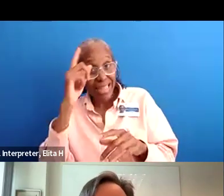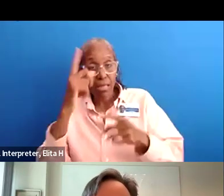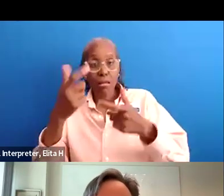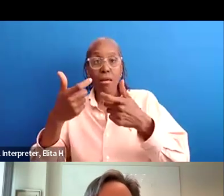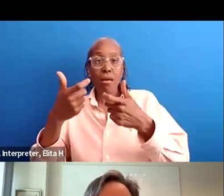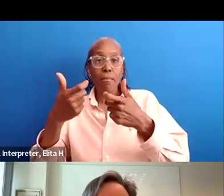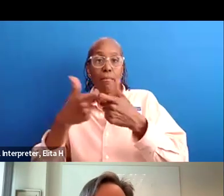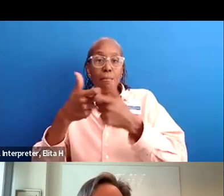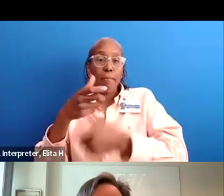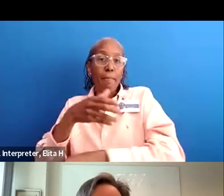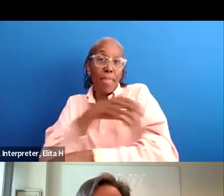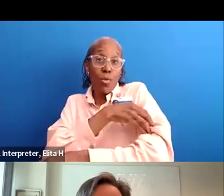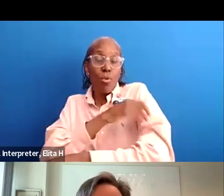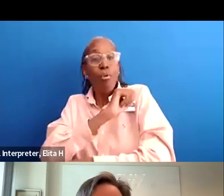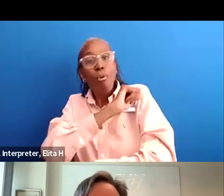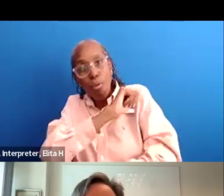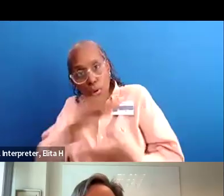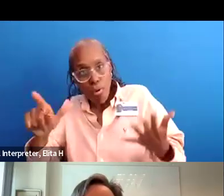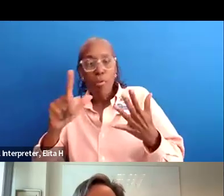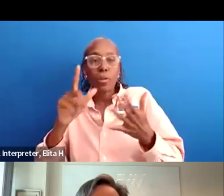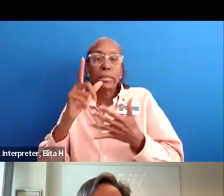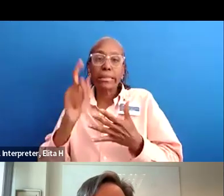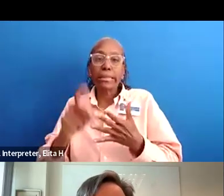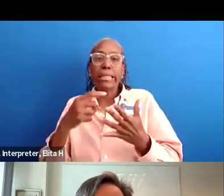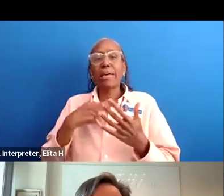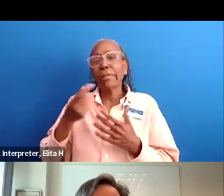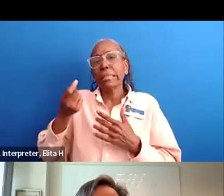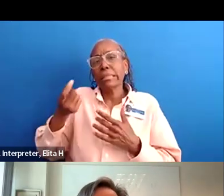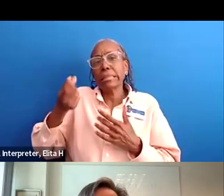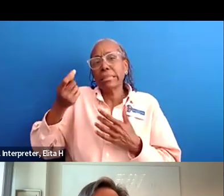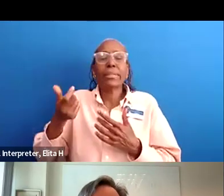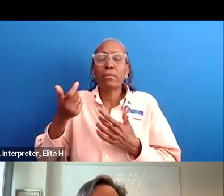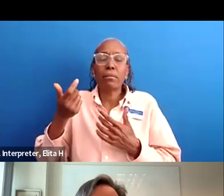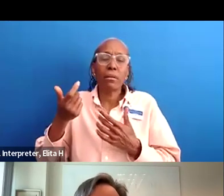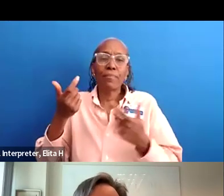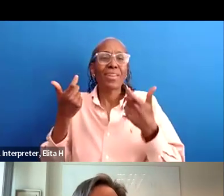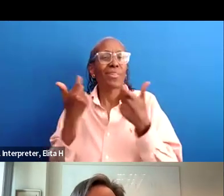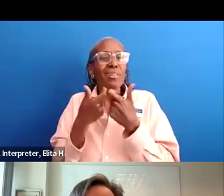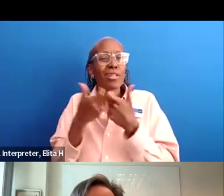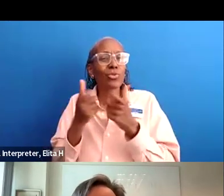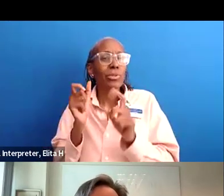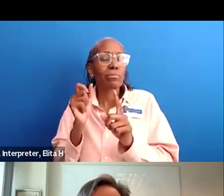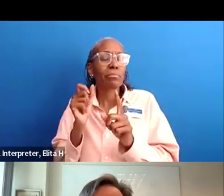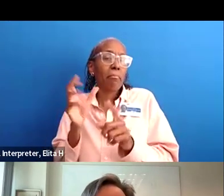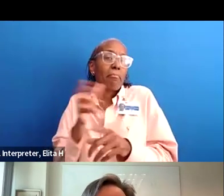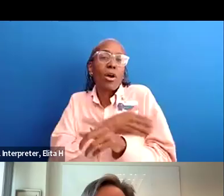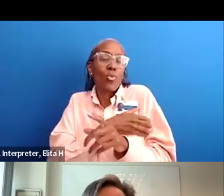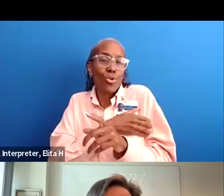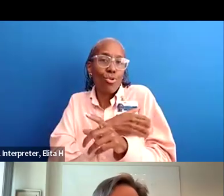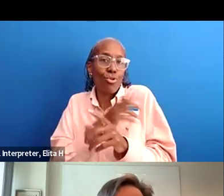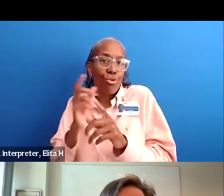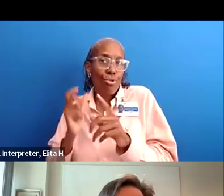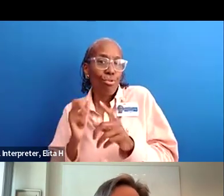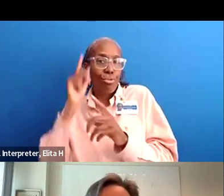powered, because all of these devices somehow need to have a little bit of electricity, which can be